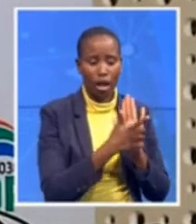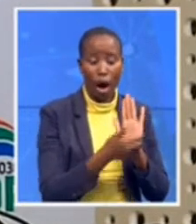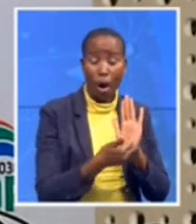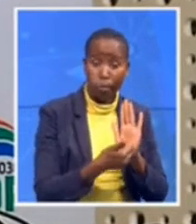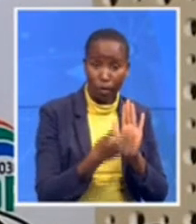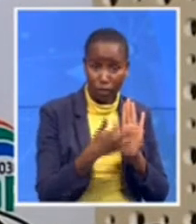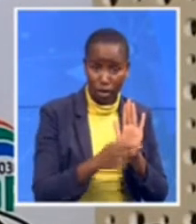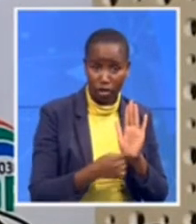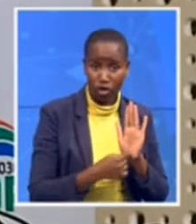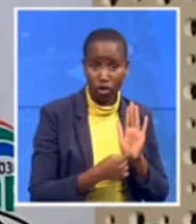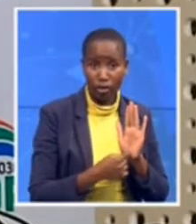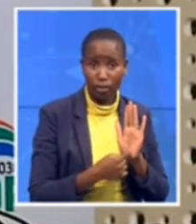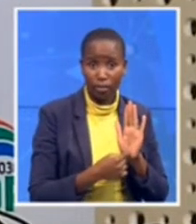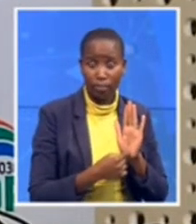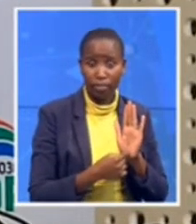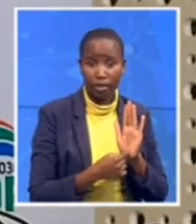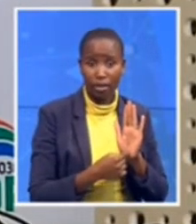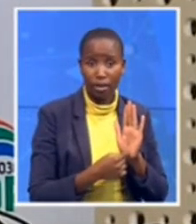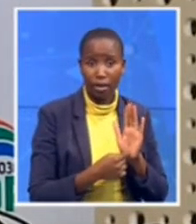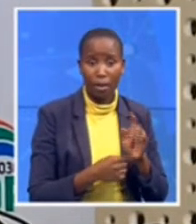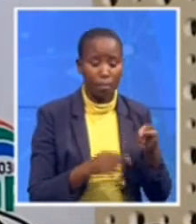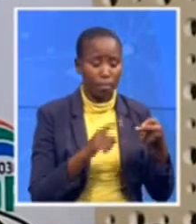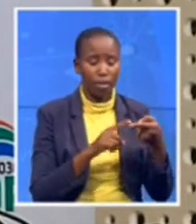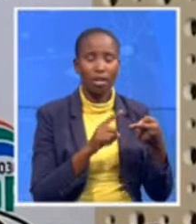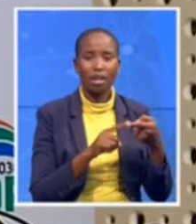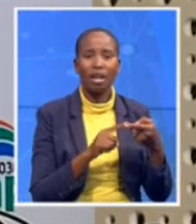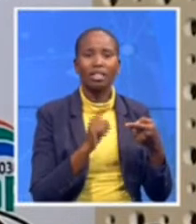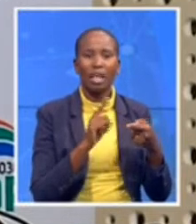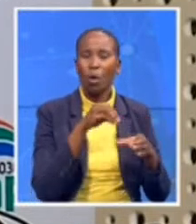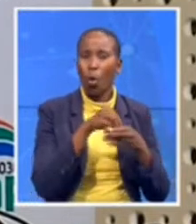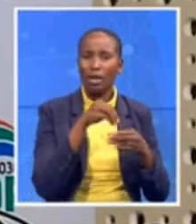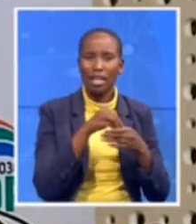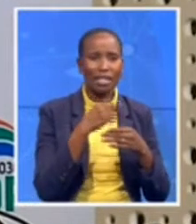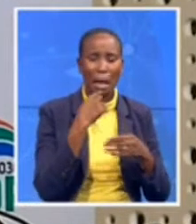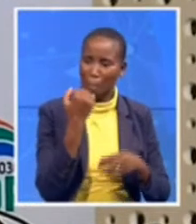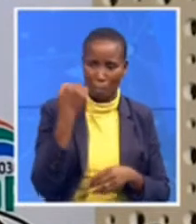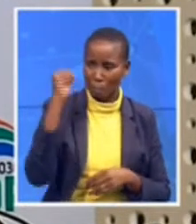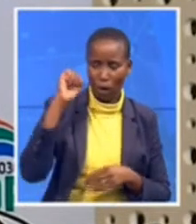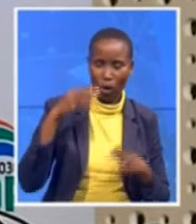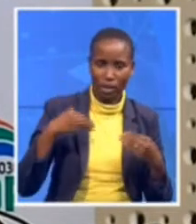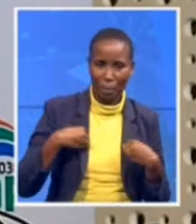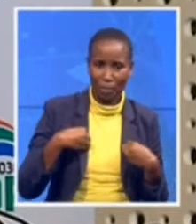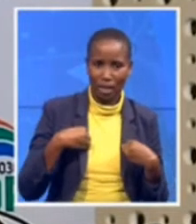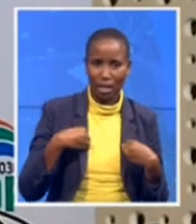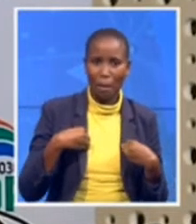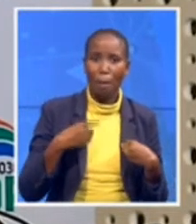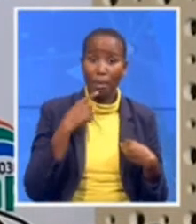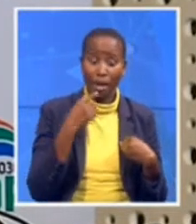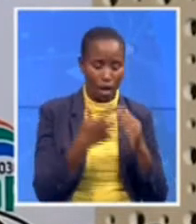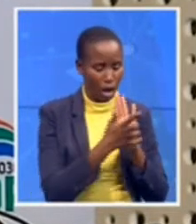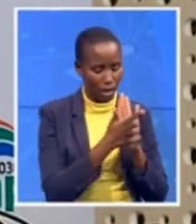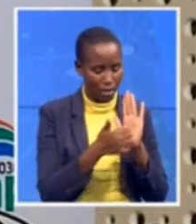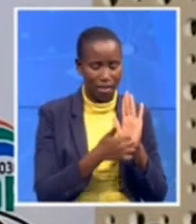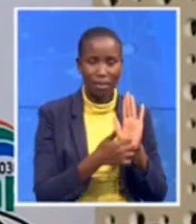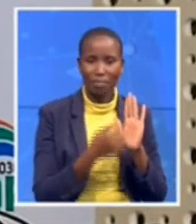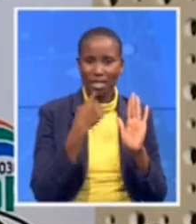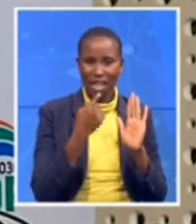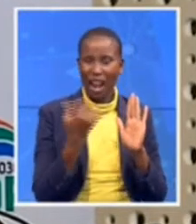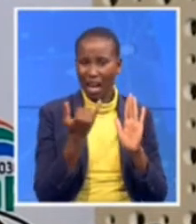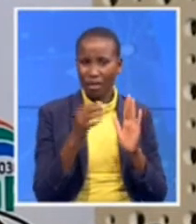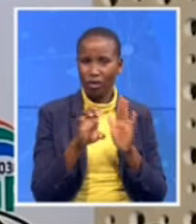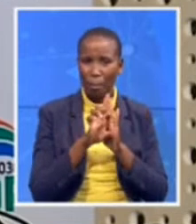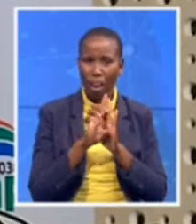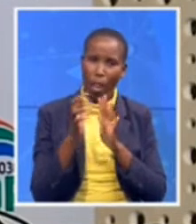contains prohibited content, and we know that prohibited content is defined in our legislation as propaganda for war, incitement of imminent violence and hate